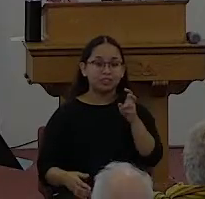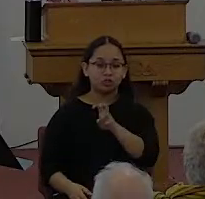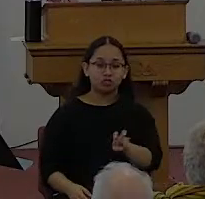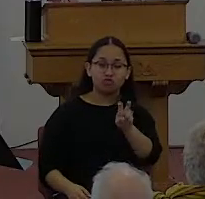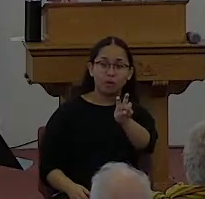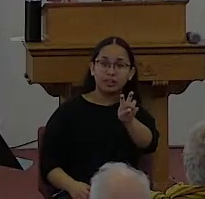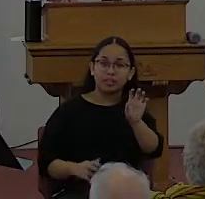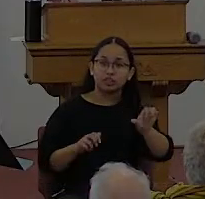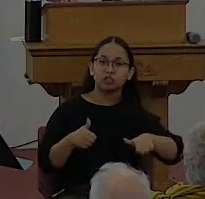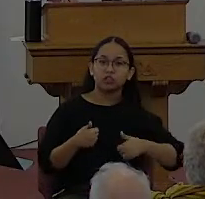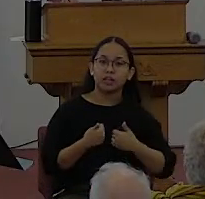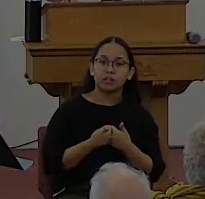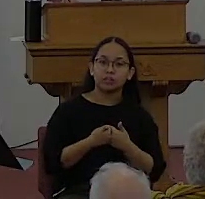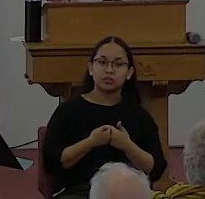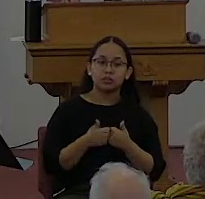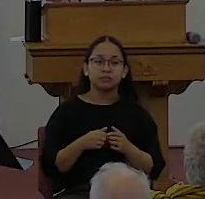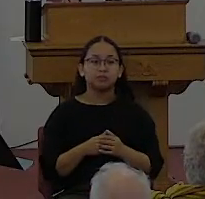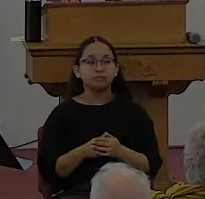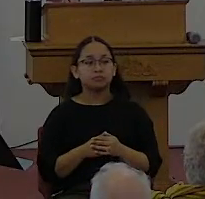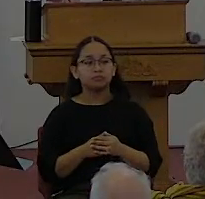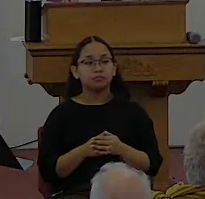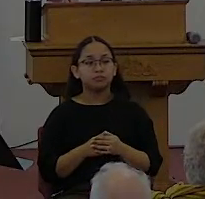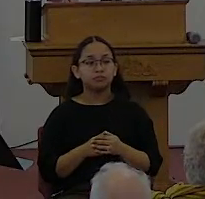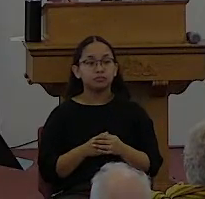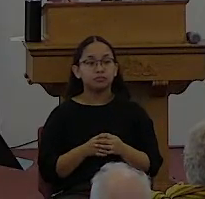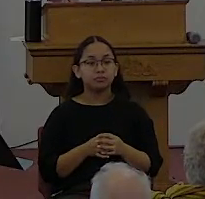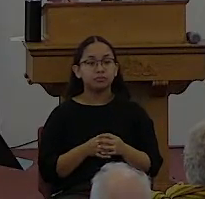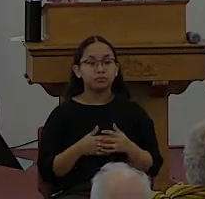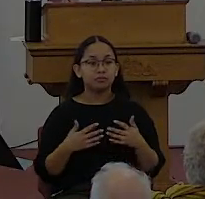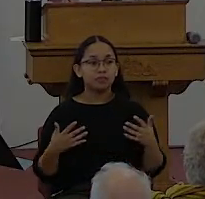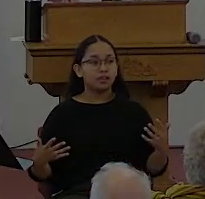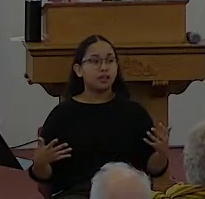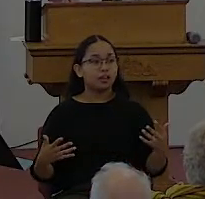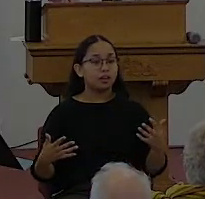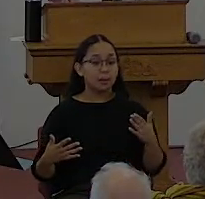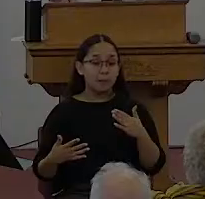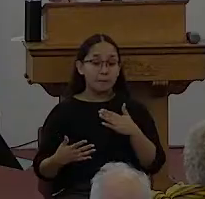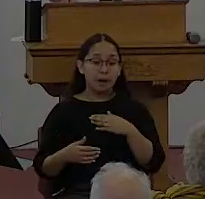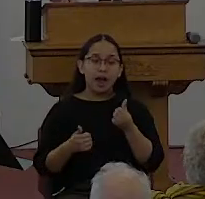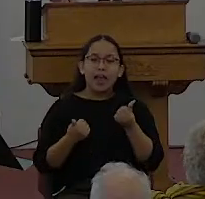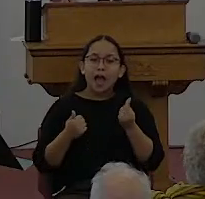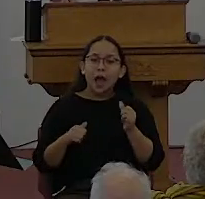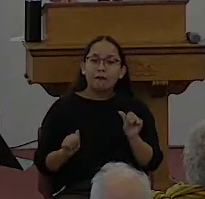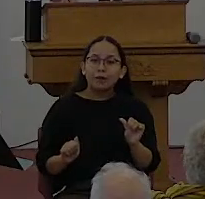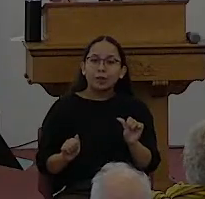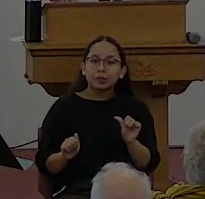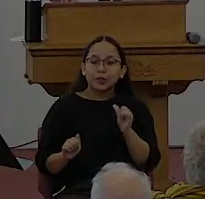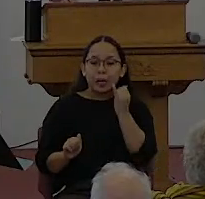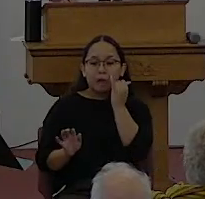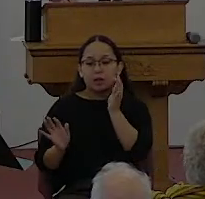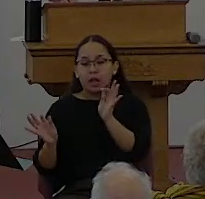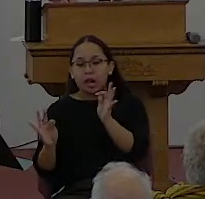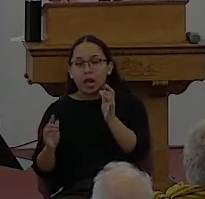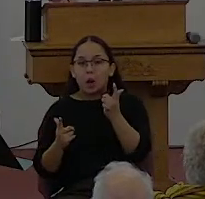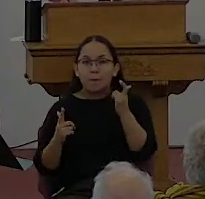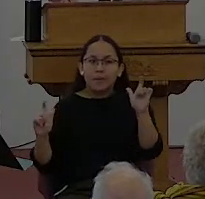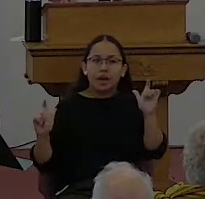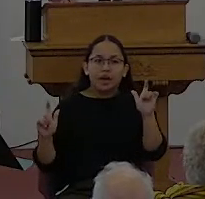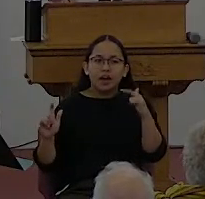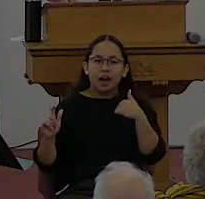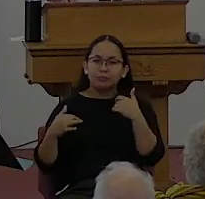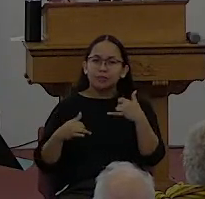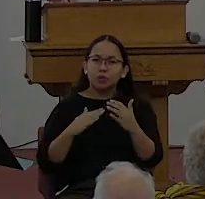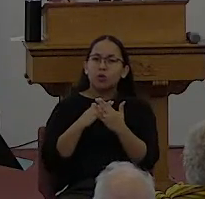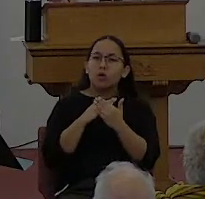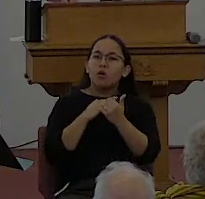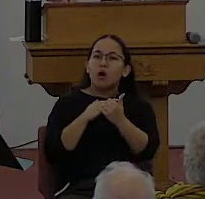And I know that, however small my efforts, I feel called to participate in that resistance